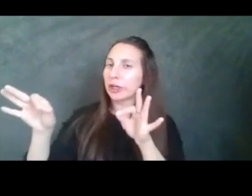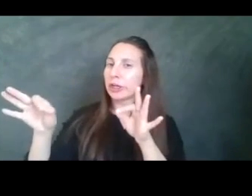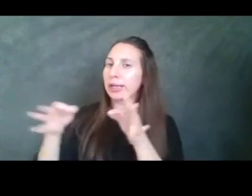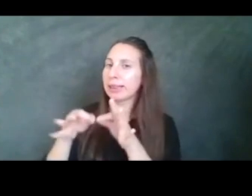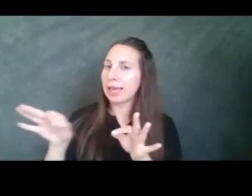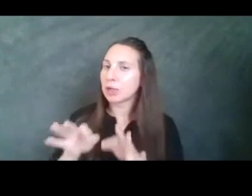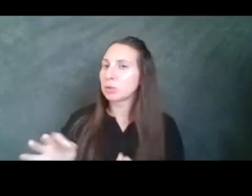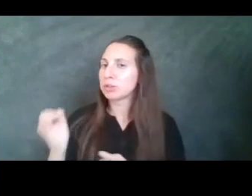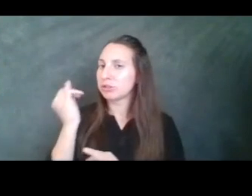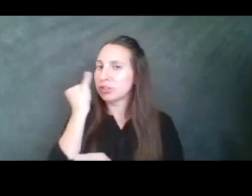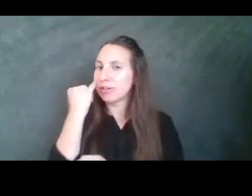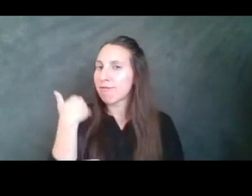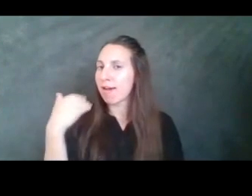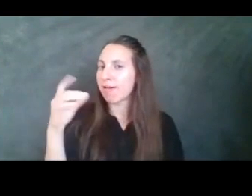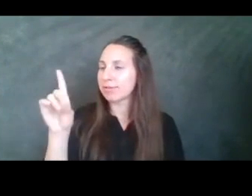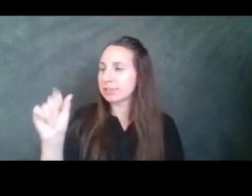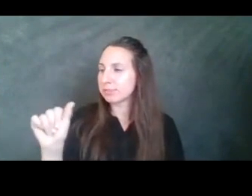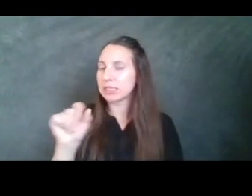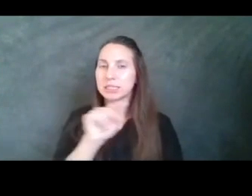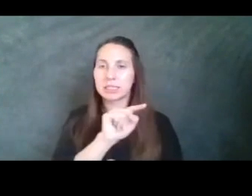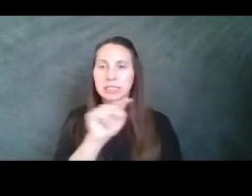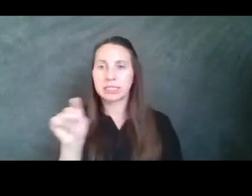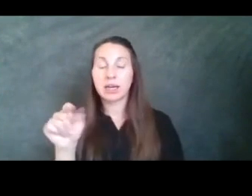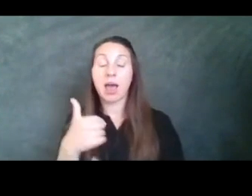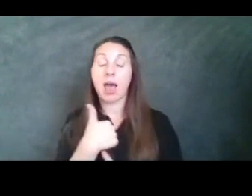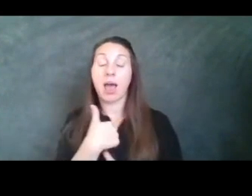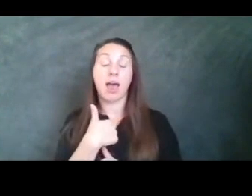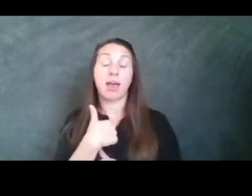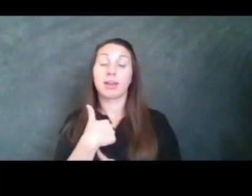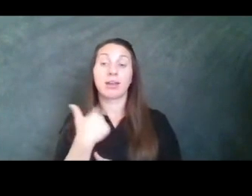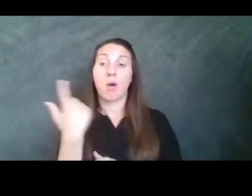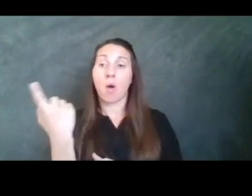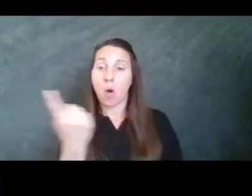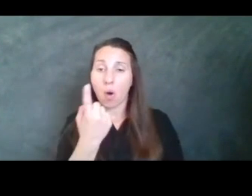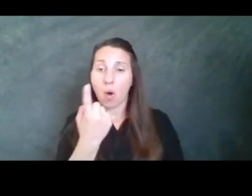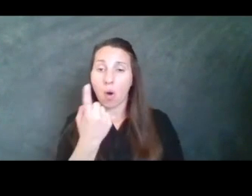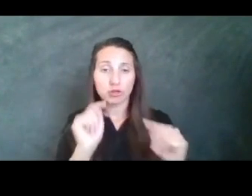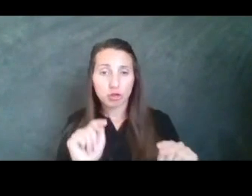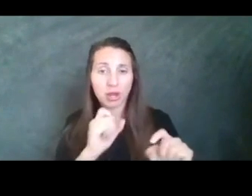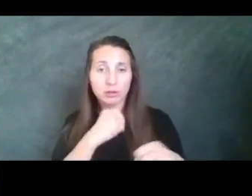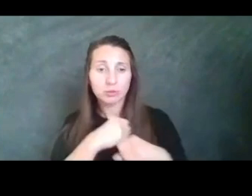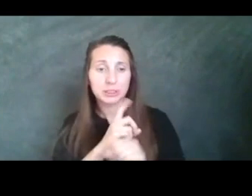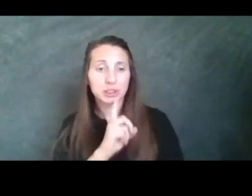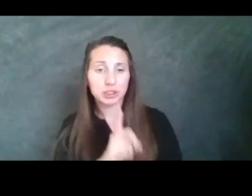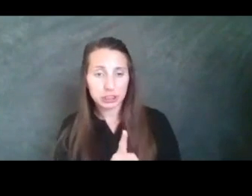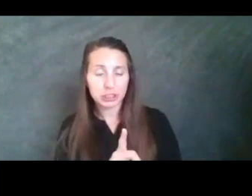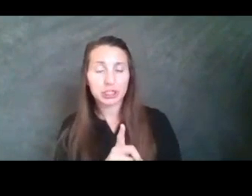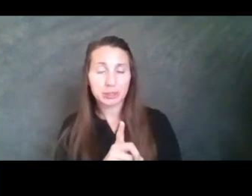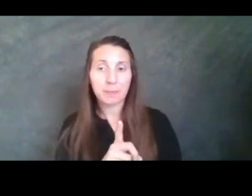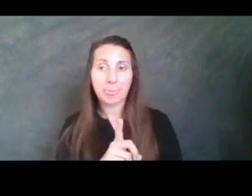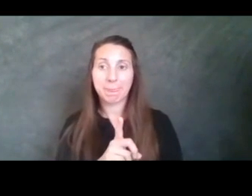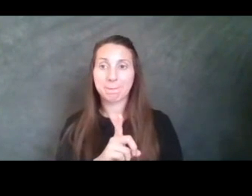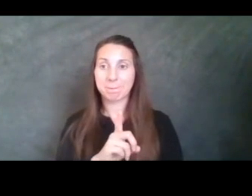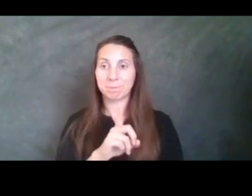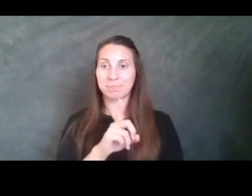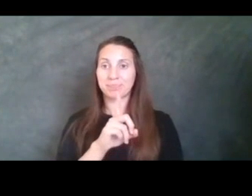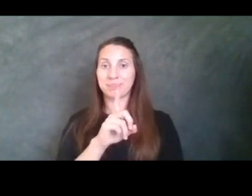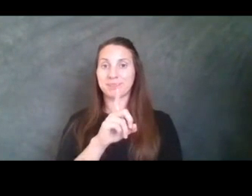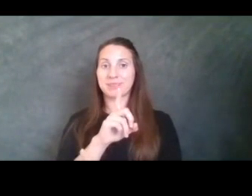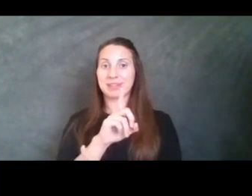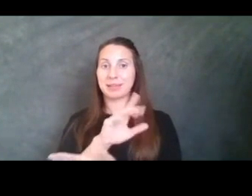have a disability. And I always try to make certain that plain language is important for